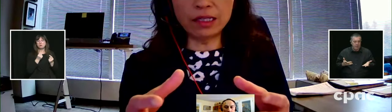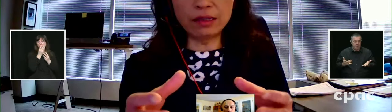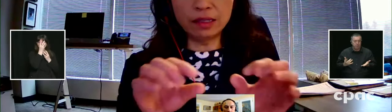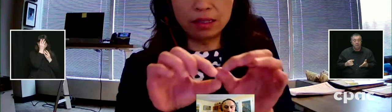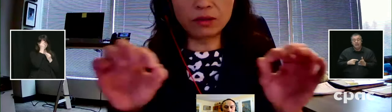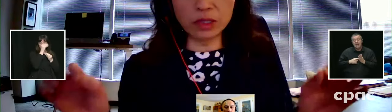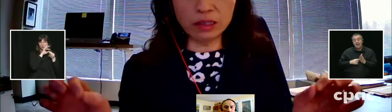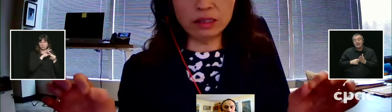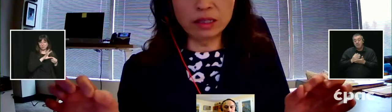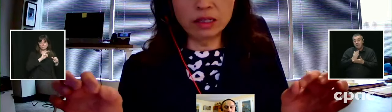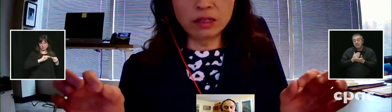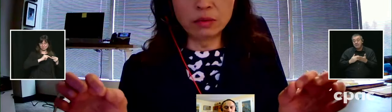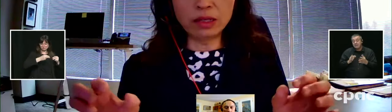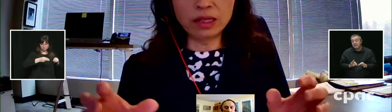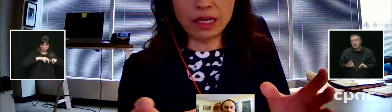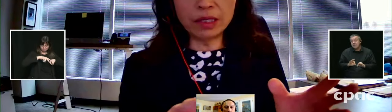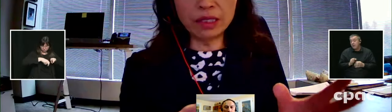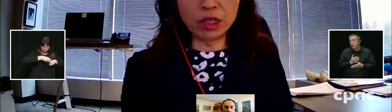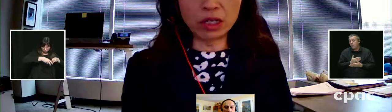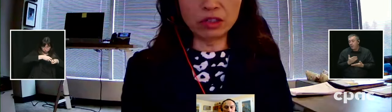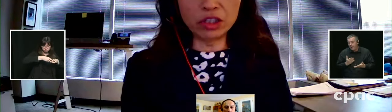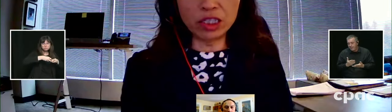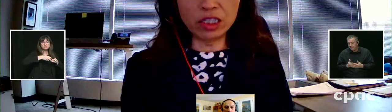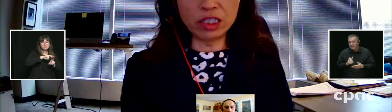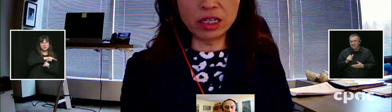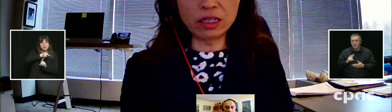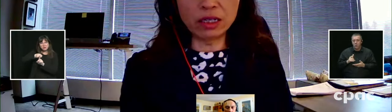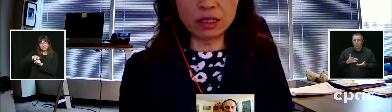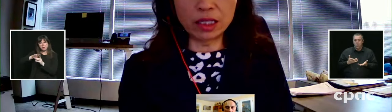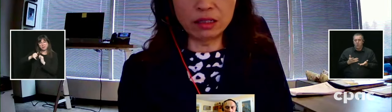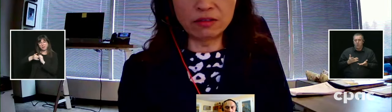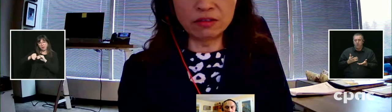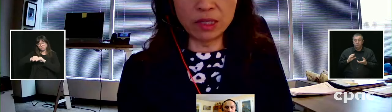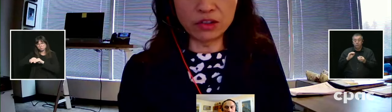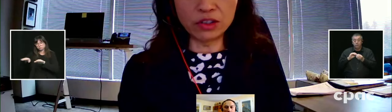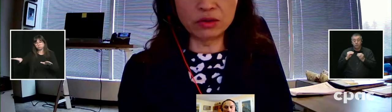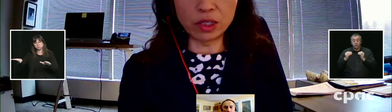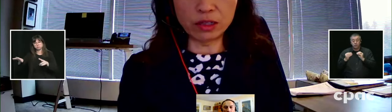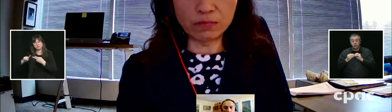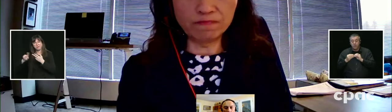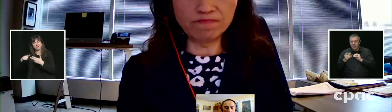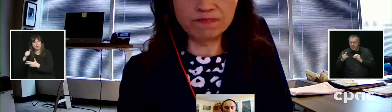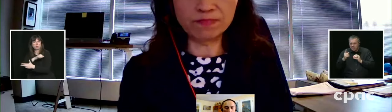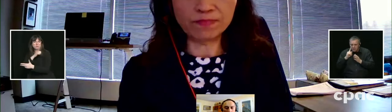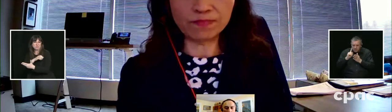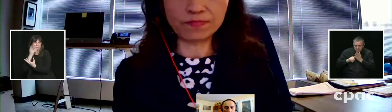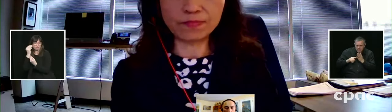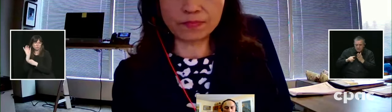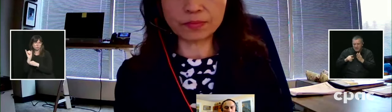related to the sequence with the epidemiology and other clinical information as well.